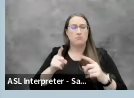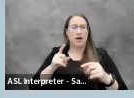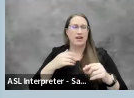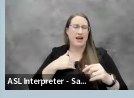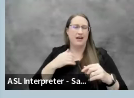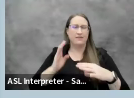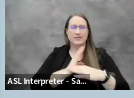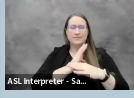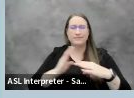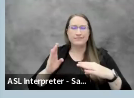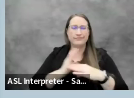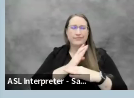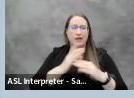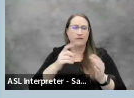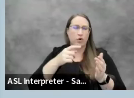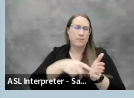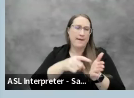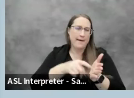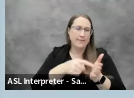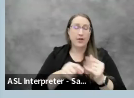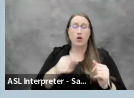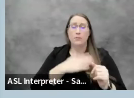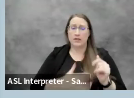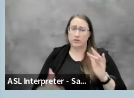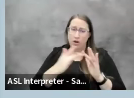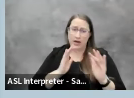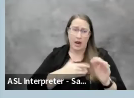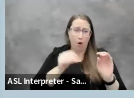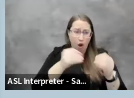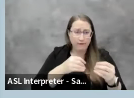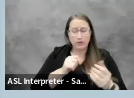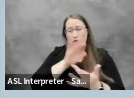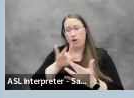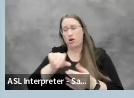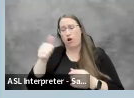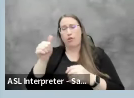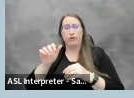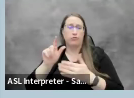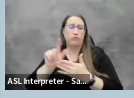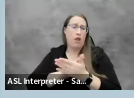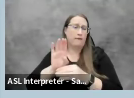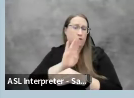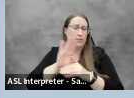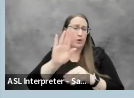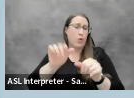scale. So feel free to contact our office or any other estate planning law firm in your area.